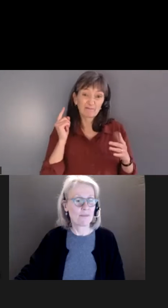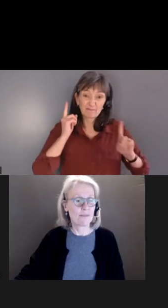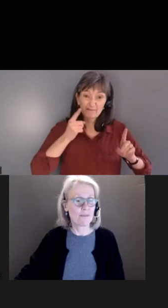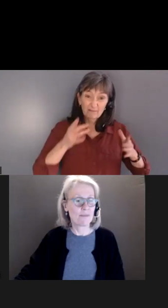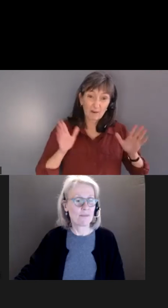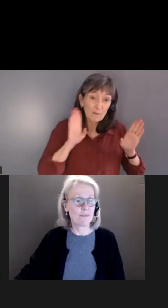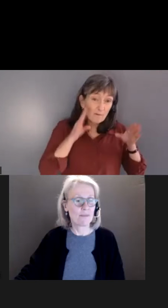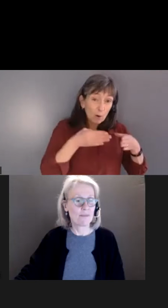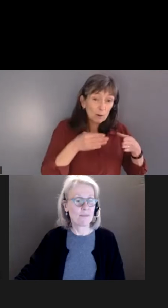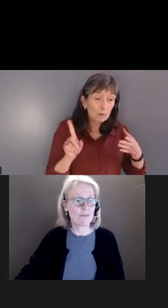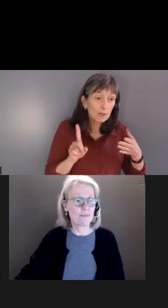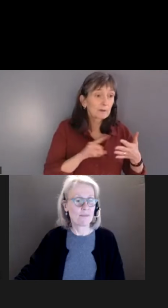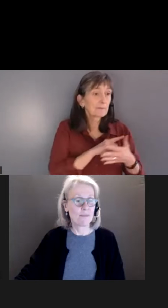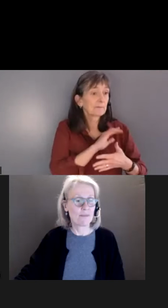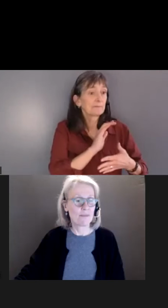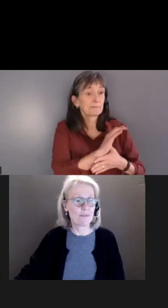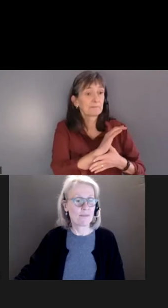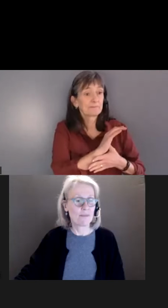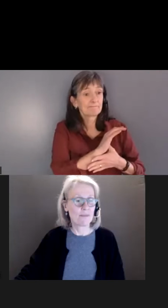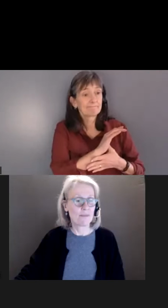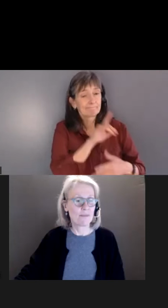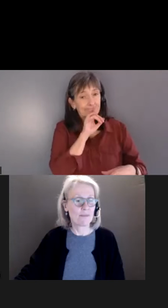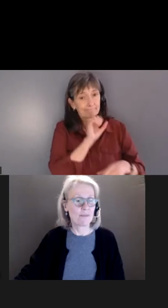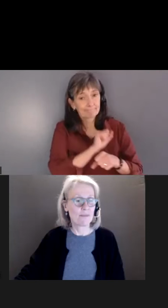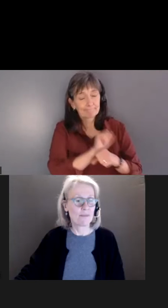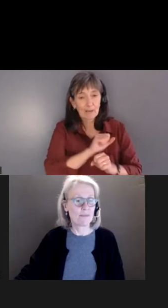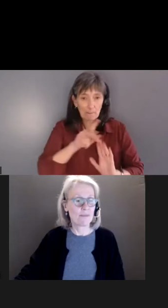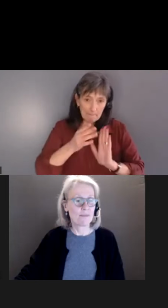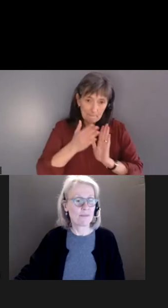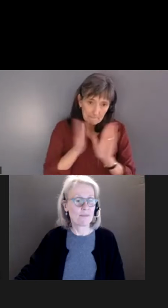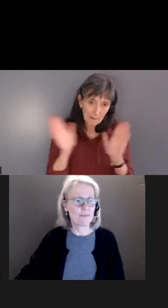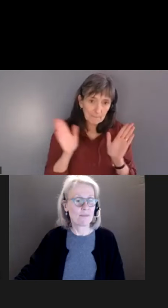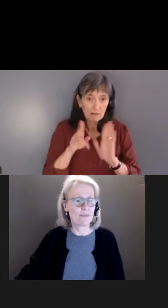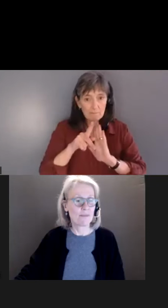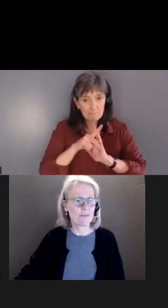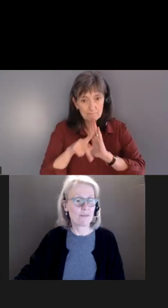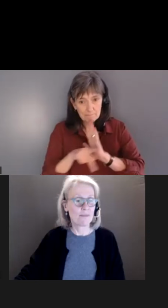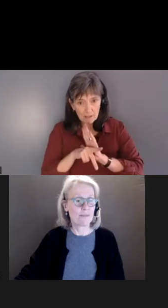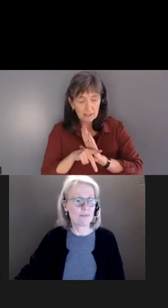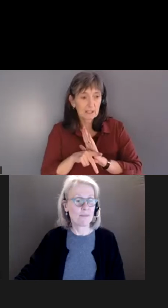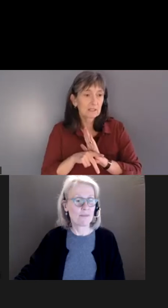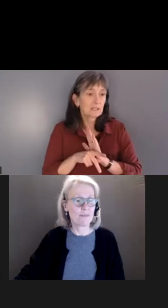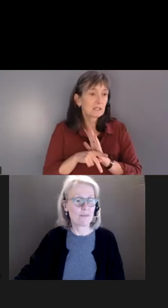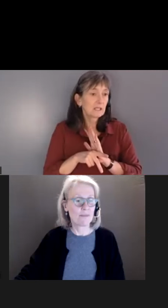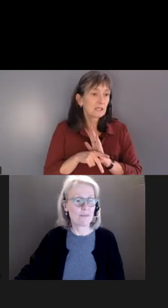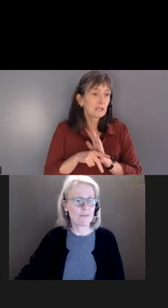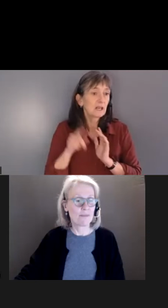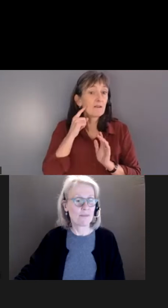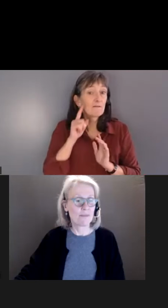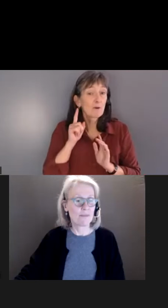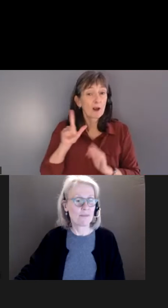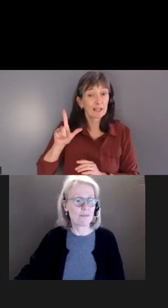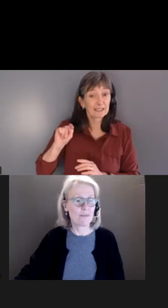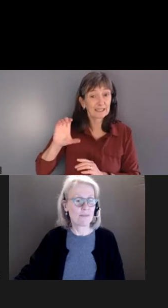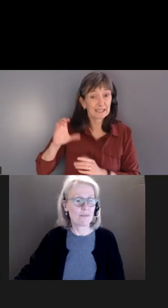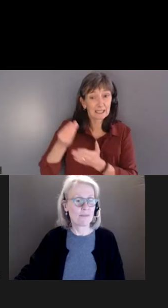focus on today was, the deliberate public policy response to shift long-term care resources towards